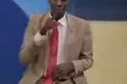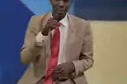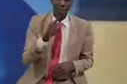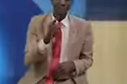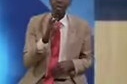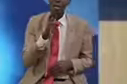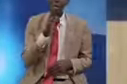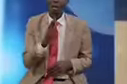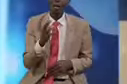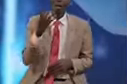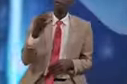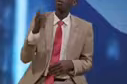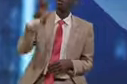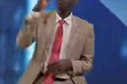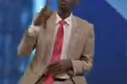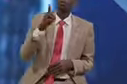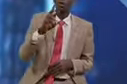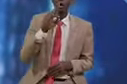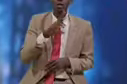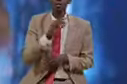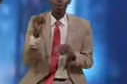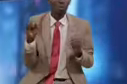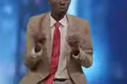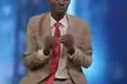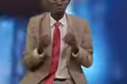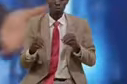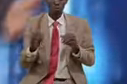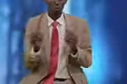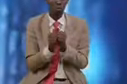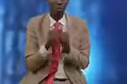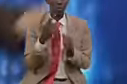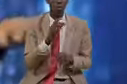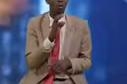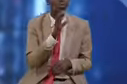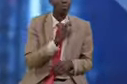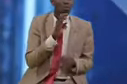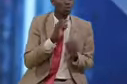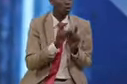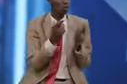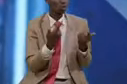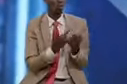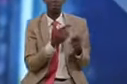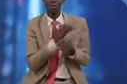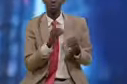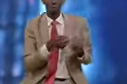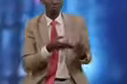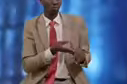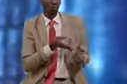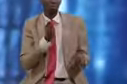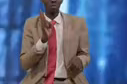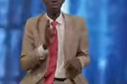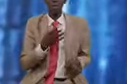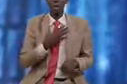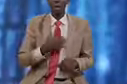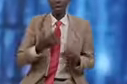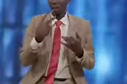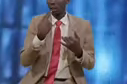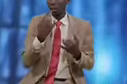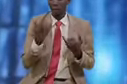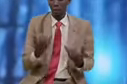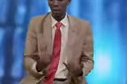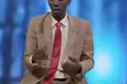God. You don't belong to the cult anymore, you come out. You don't belong to darkness anymore, you come out. And it says now, ye are of